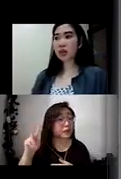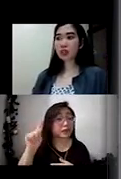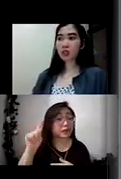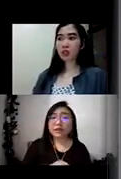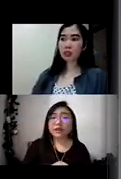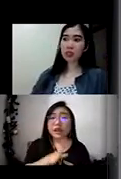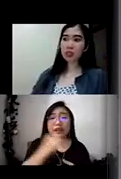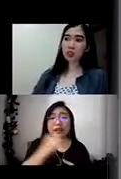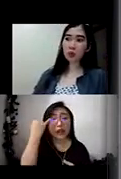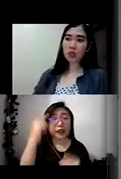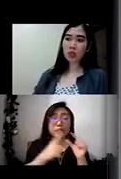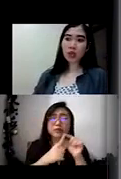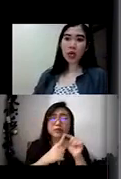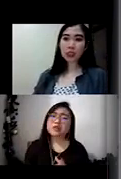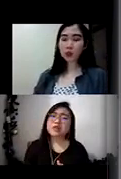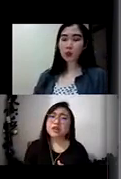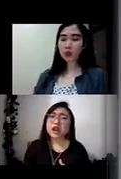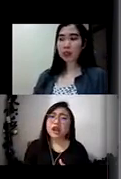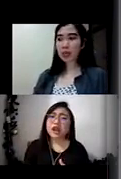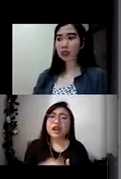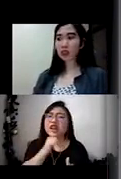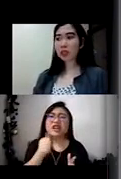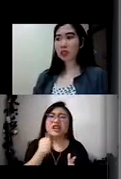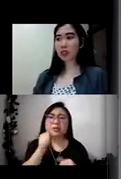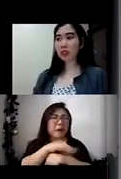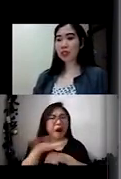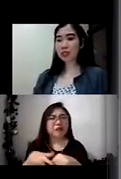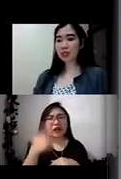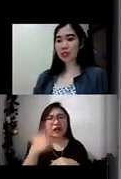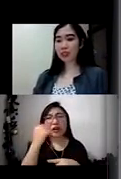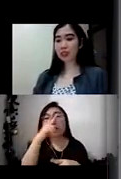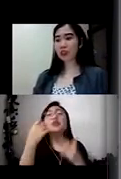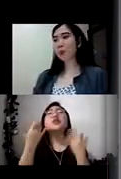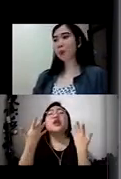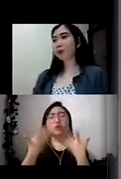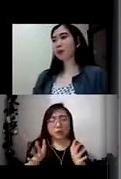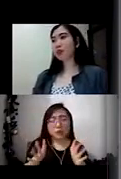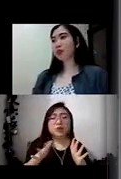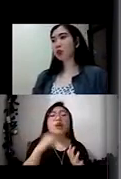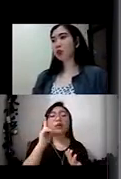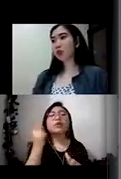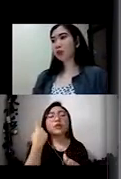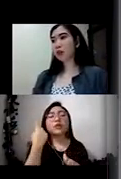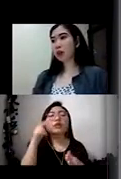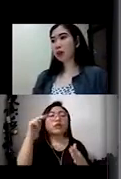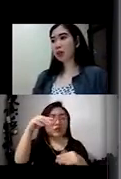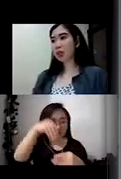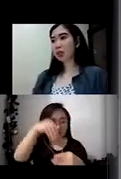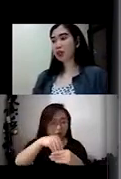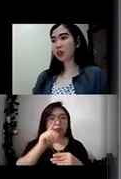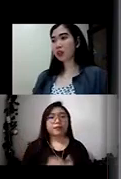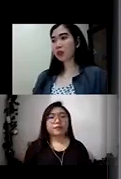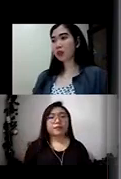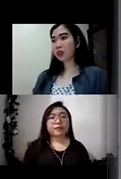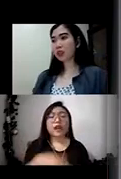siya maapektuhan kasi yung tapos na, yun lang yung ilalagay natin dito. So if I am done with all the workshop, I